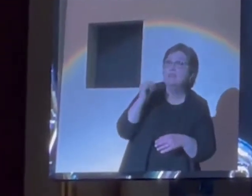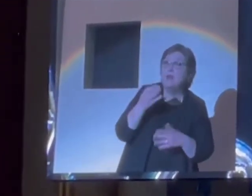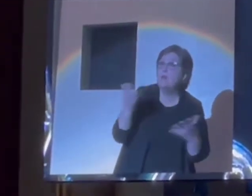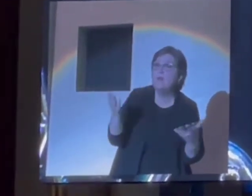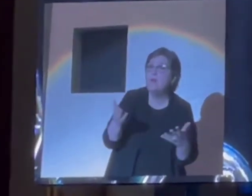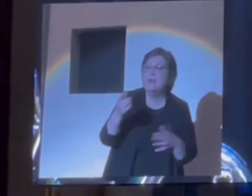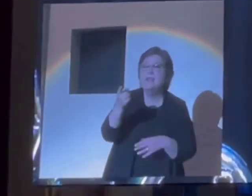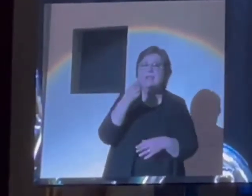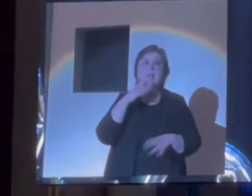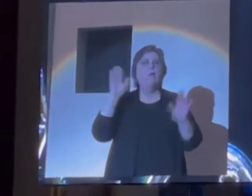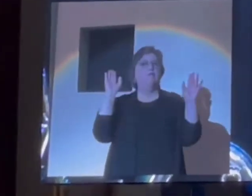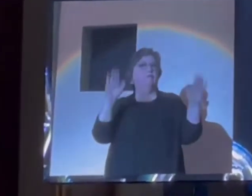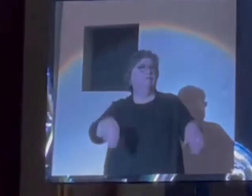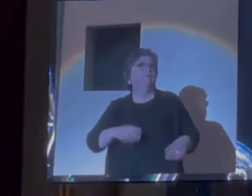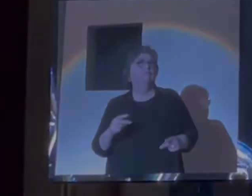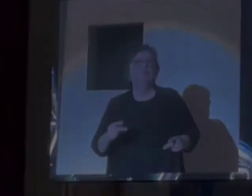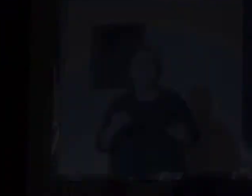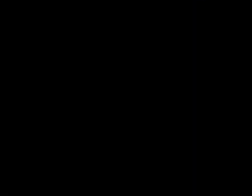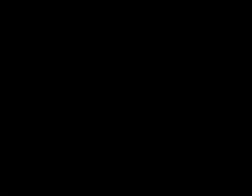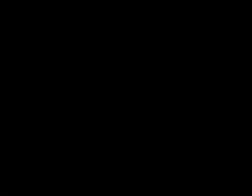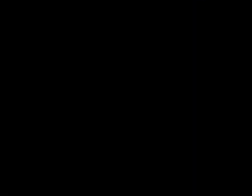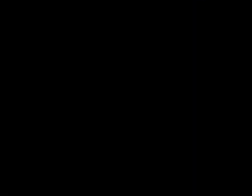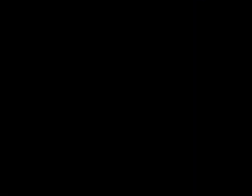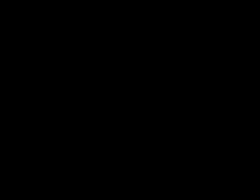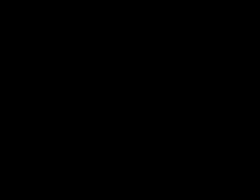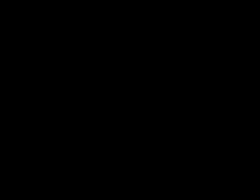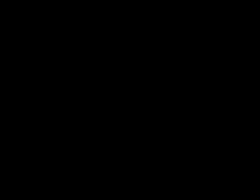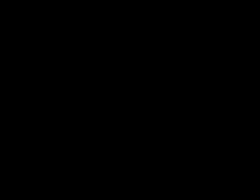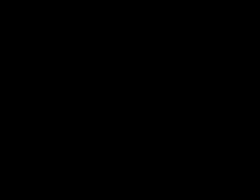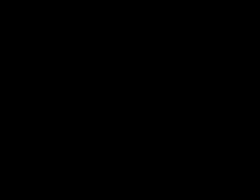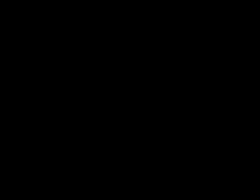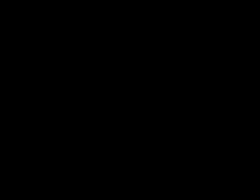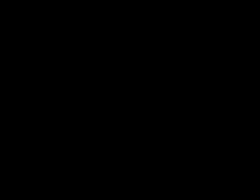he answered, "Mayor of San Jose."